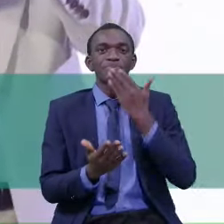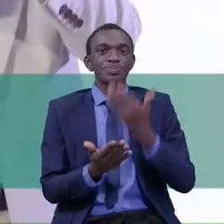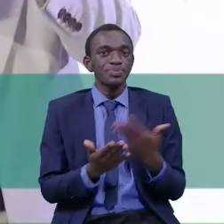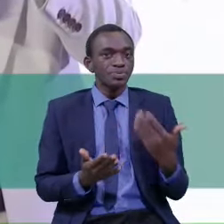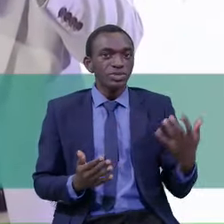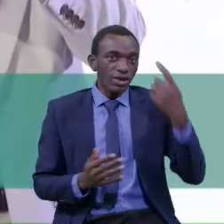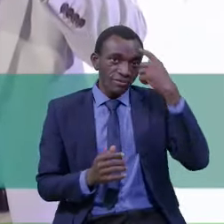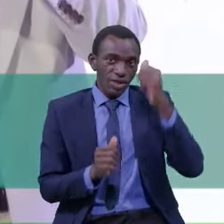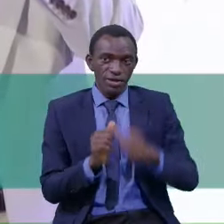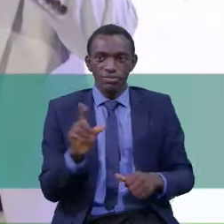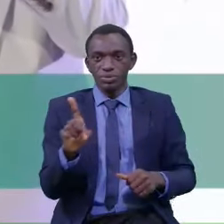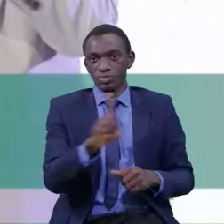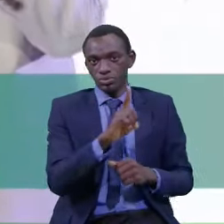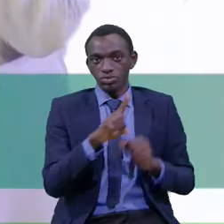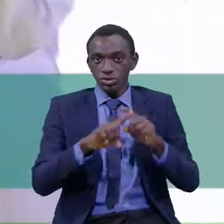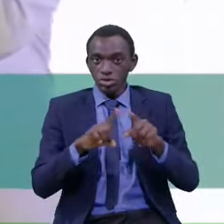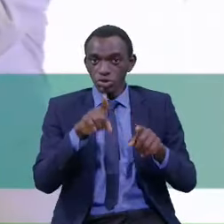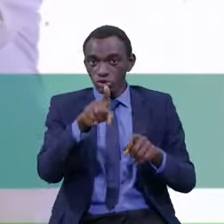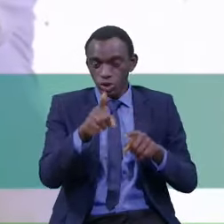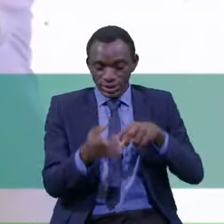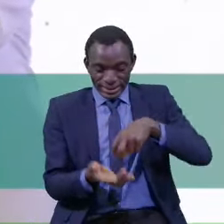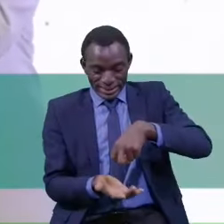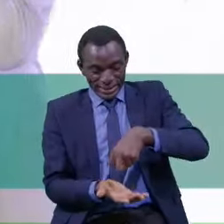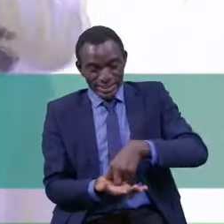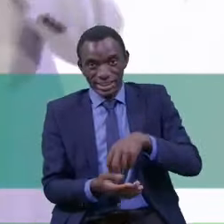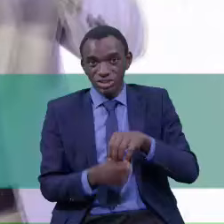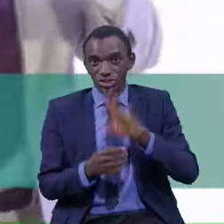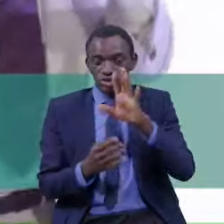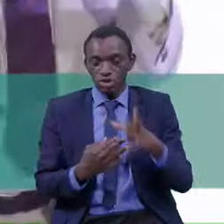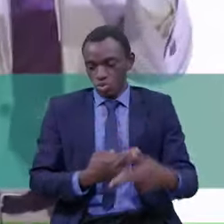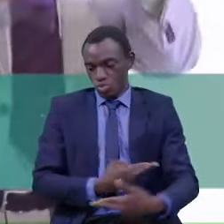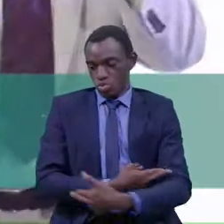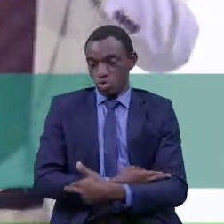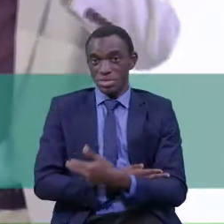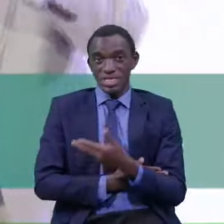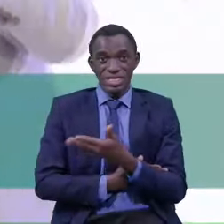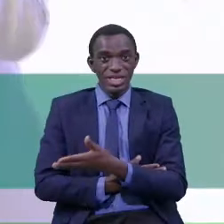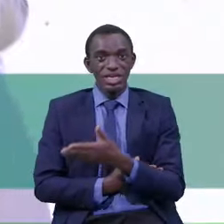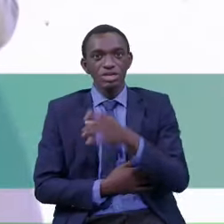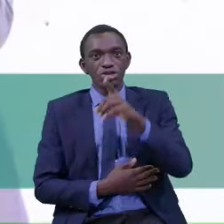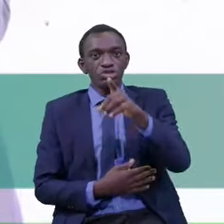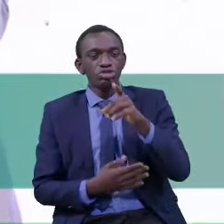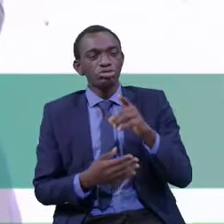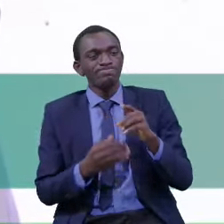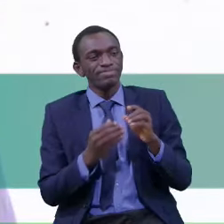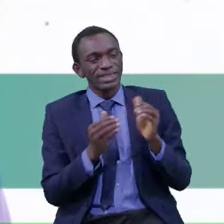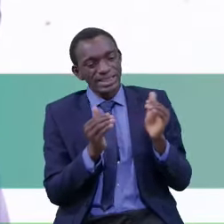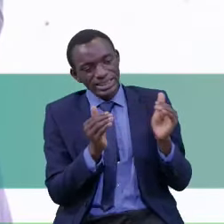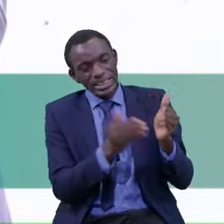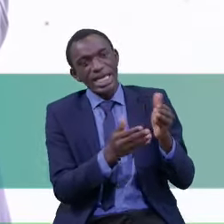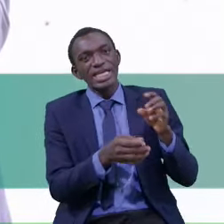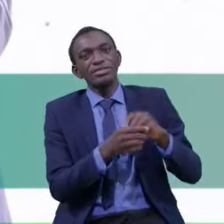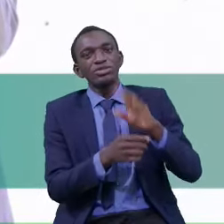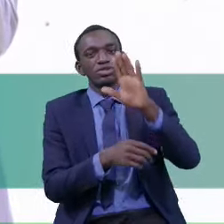in your little corner, your small life, in your little calling, you